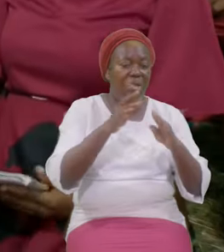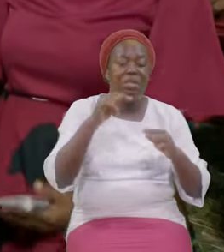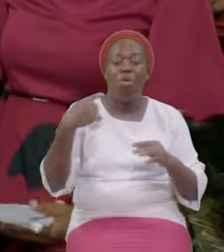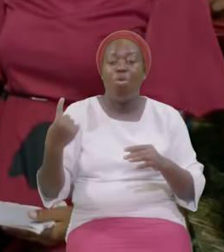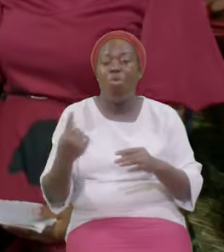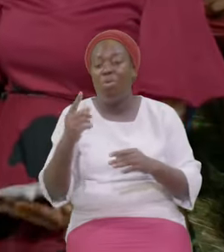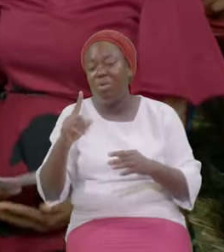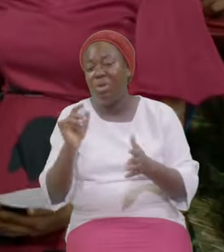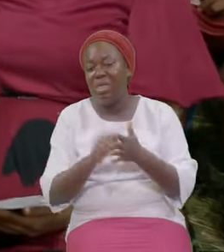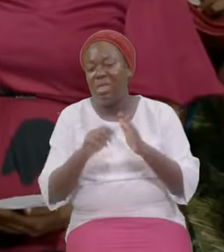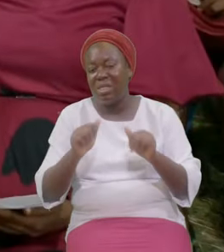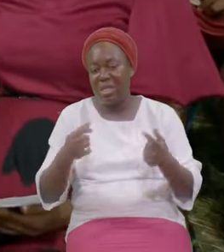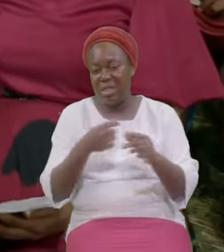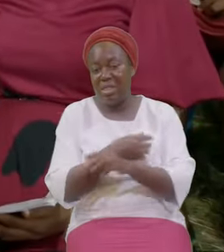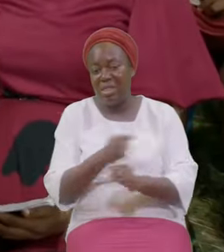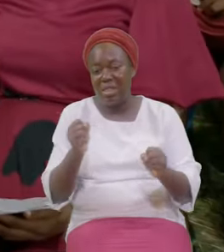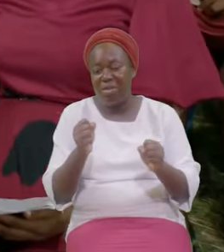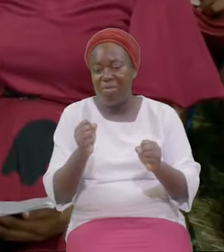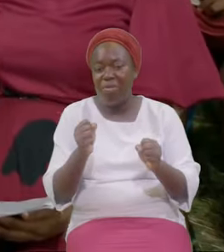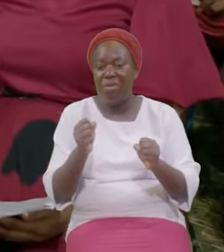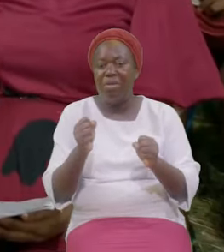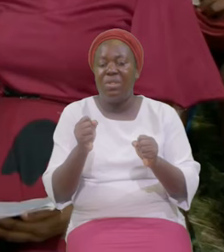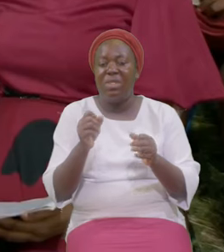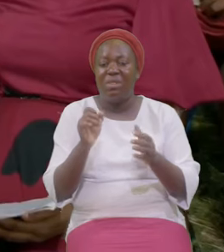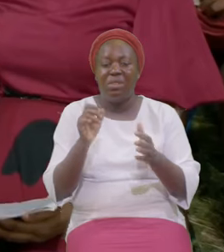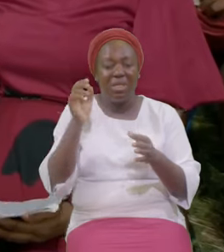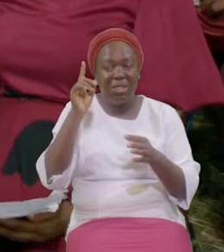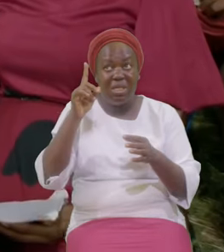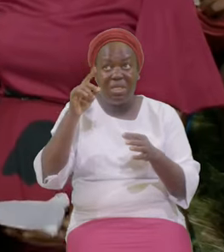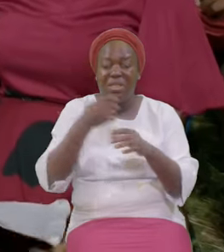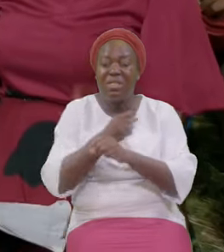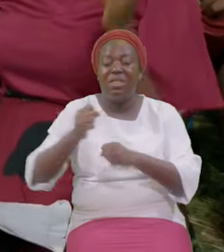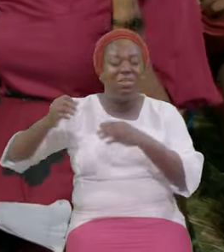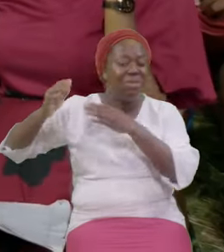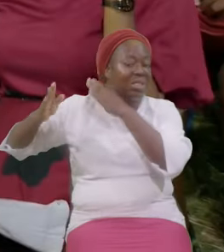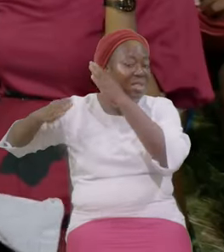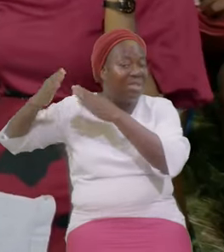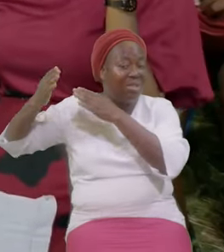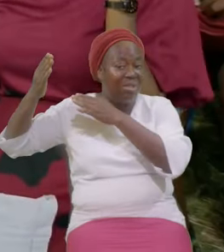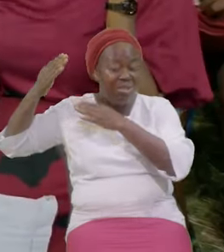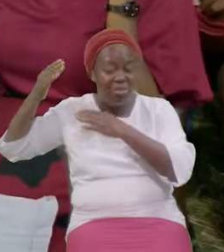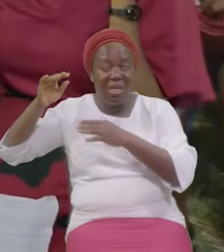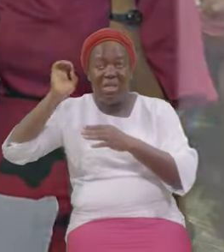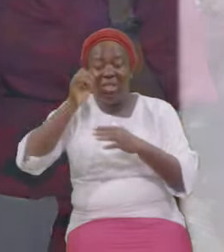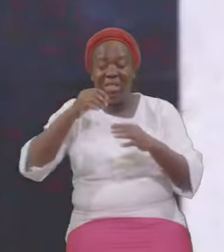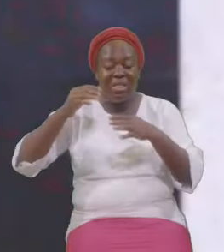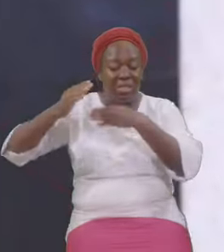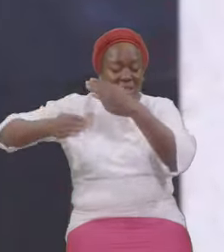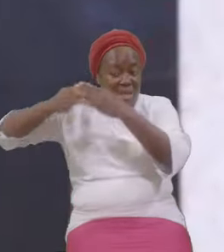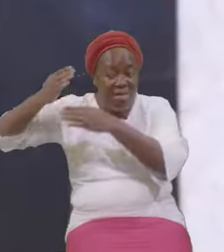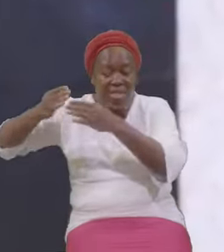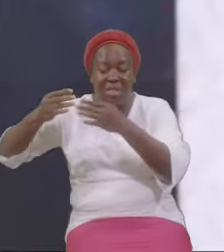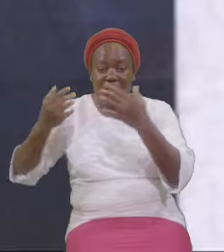saves is saved generations past, is saving generations today. That only